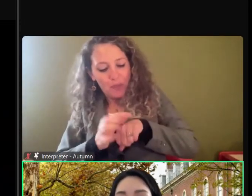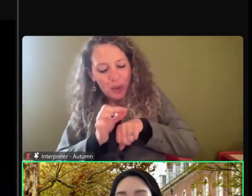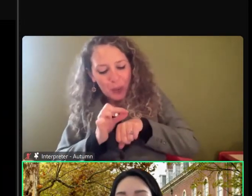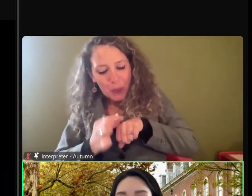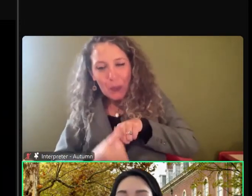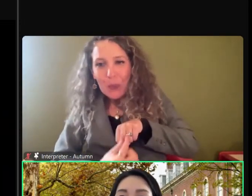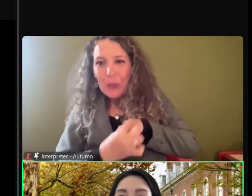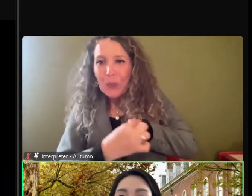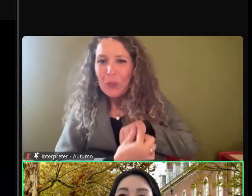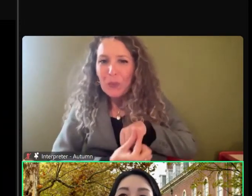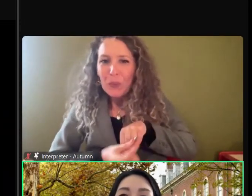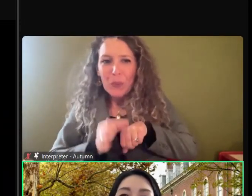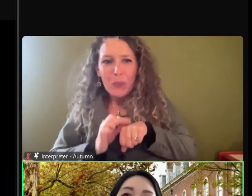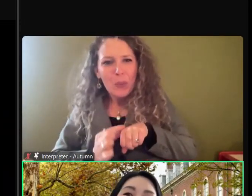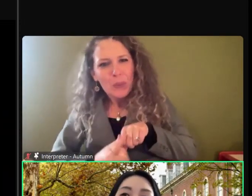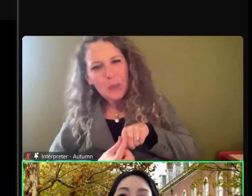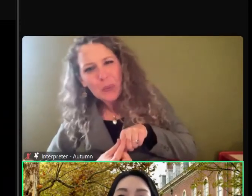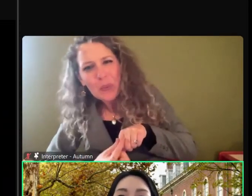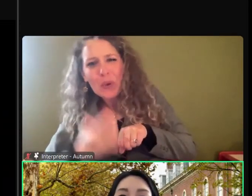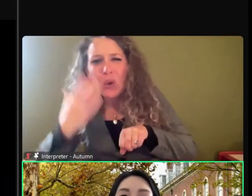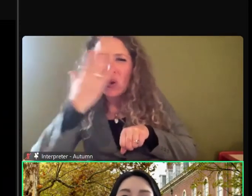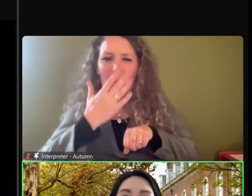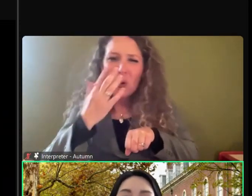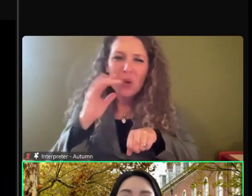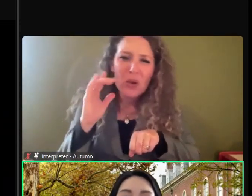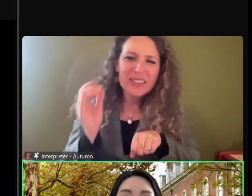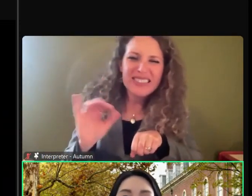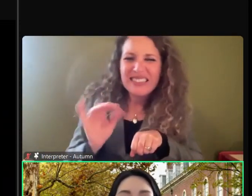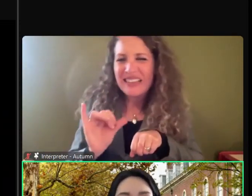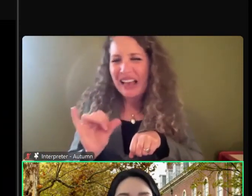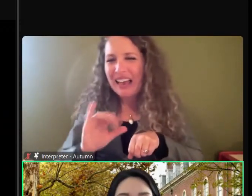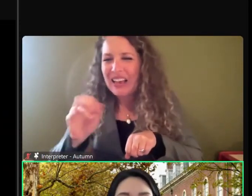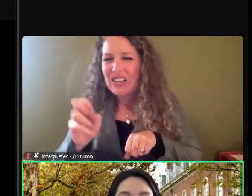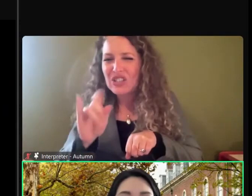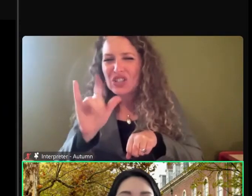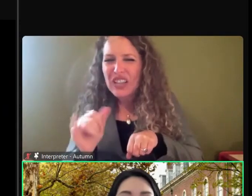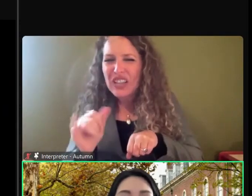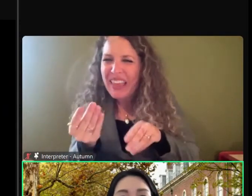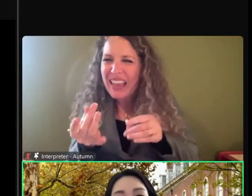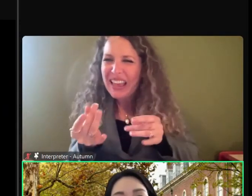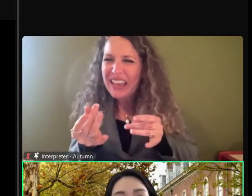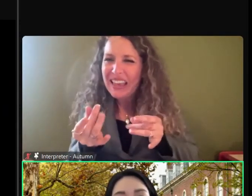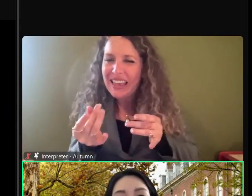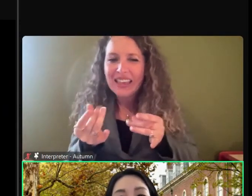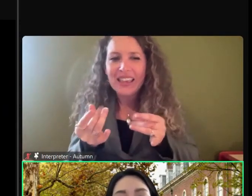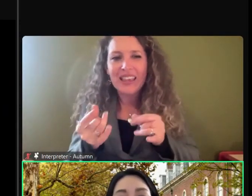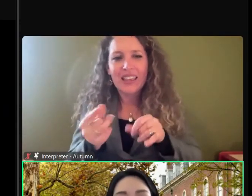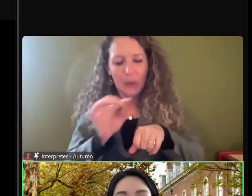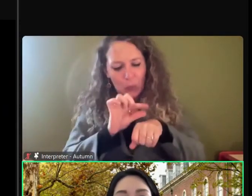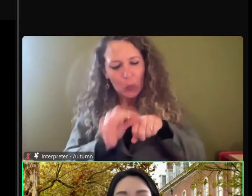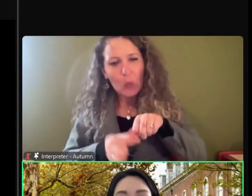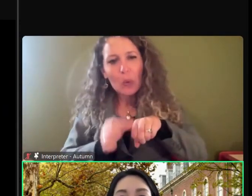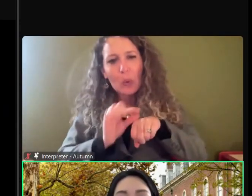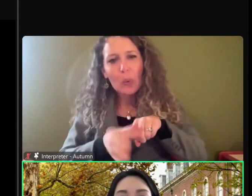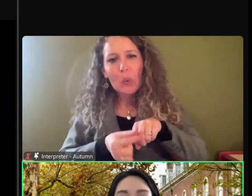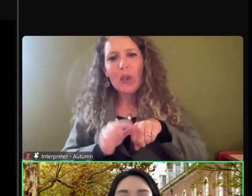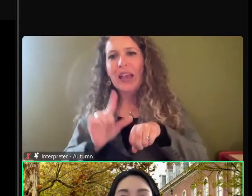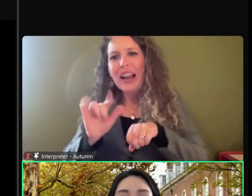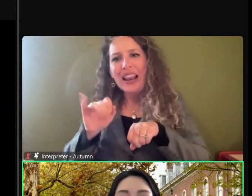seems to be a jelly-like liquid forming." My husband was amazed to hear